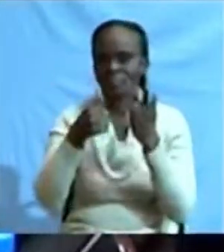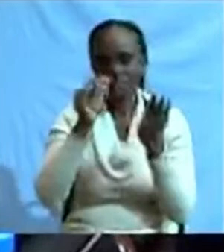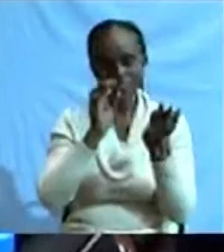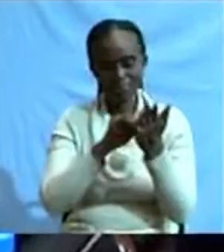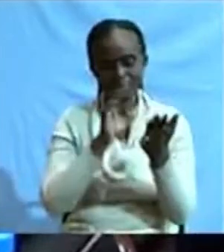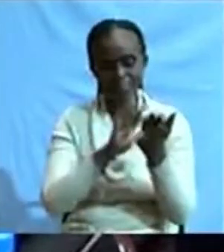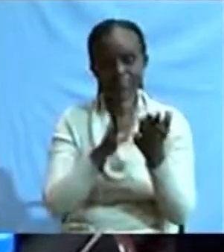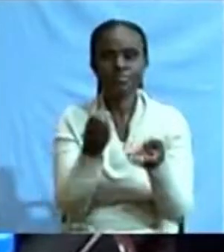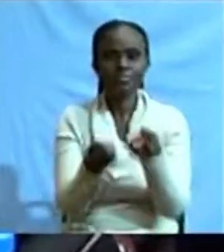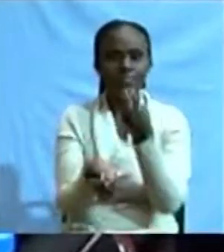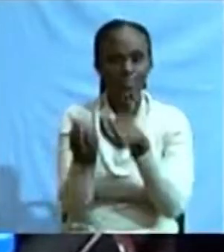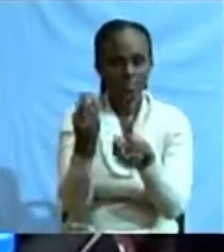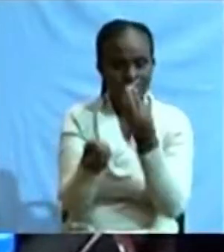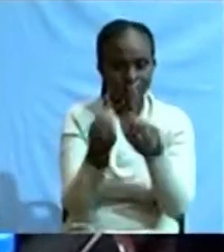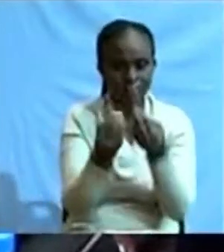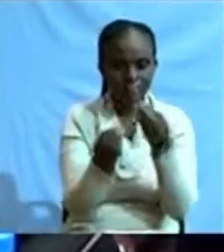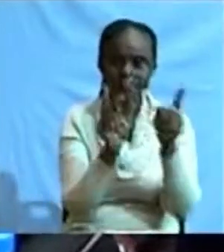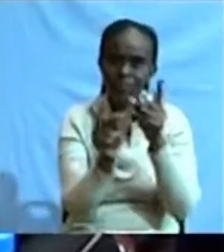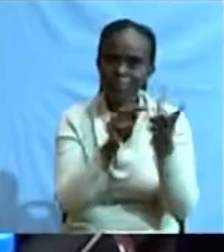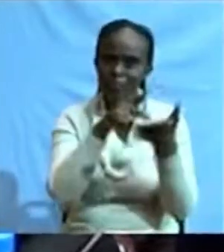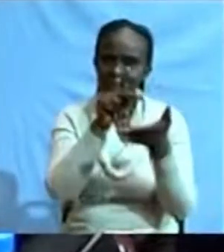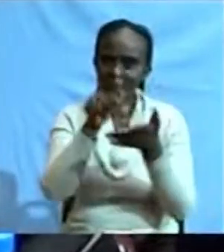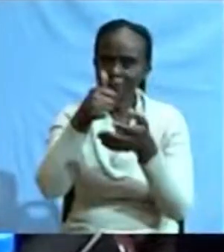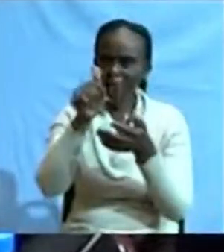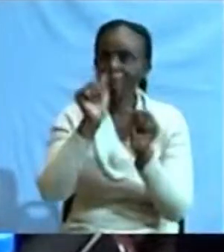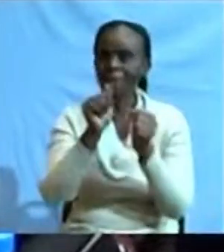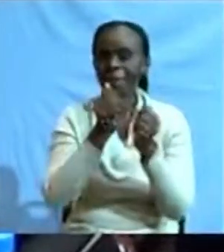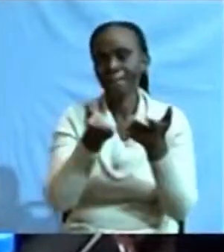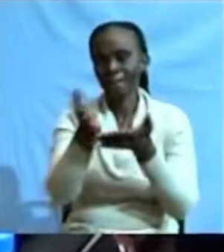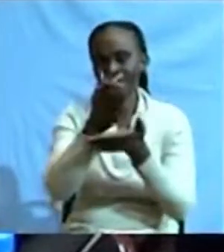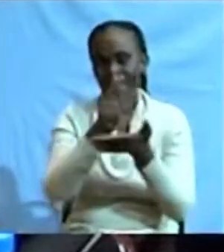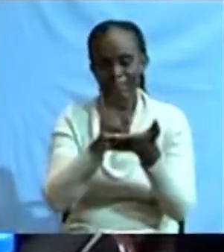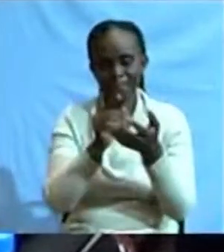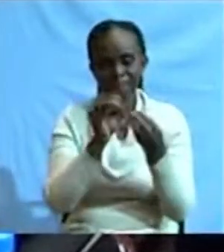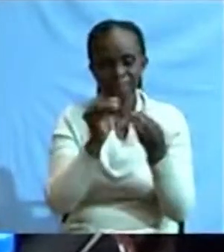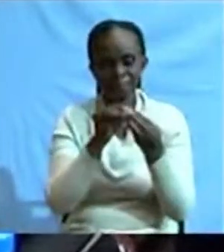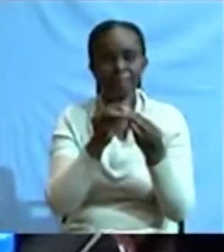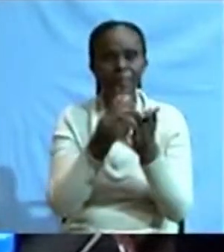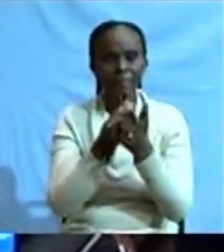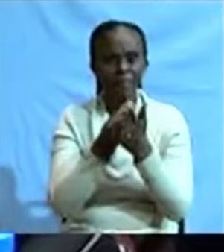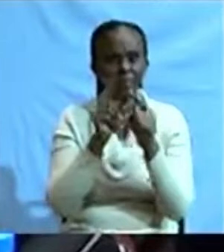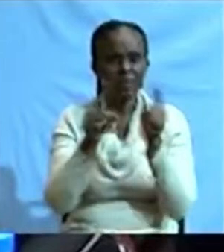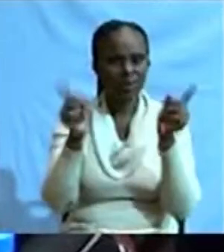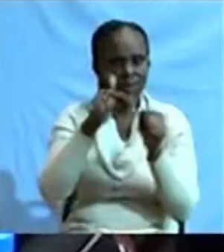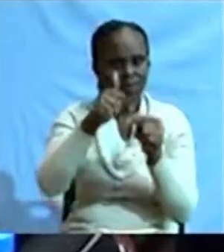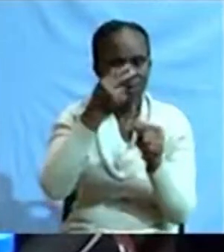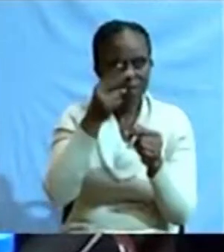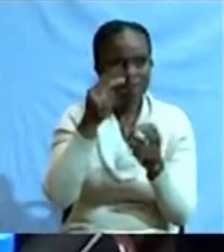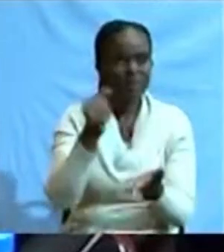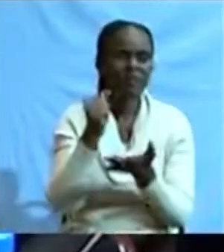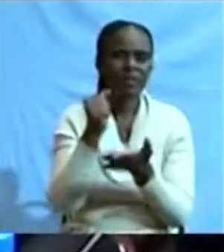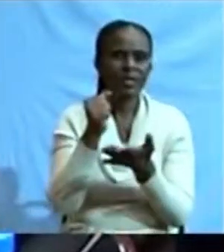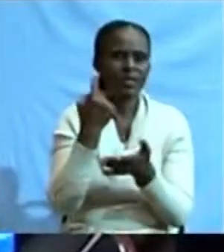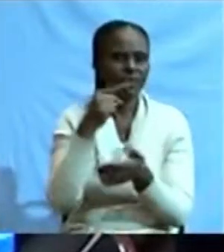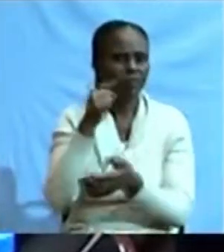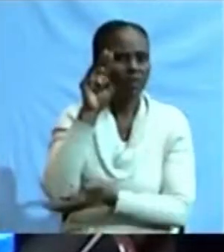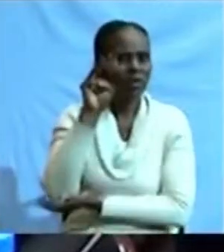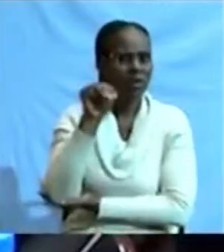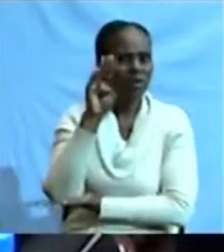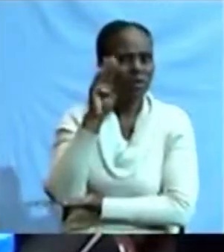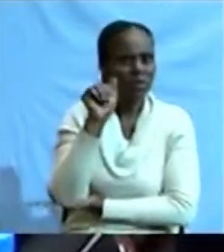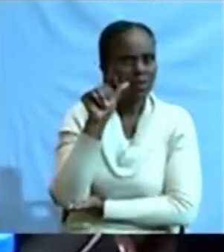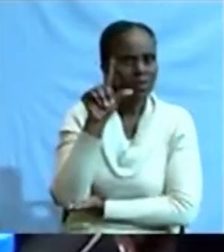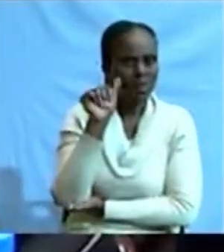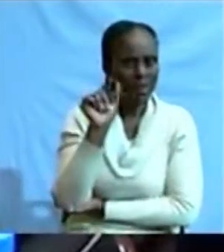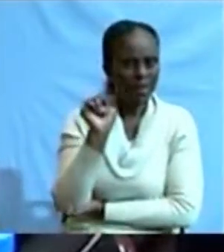to entice people to pay so that you can collect. But when you look at the budget for Mbala, the budget